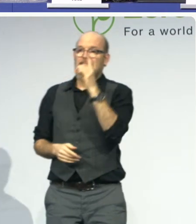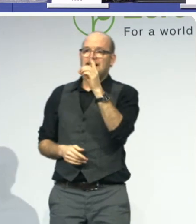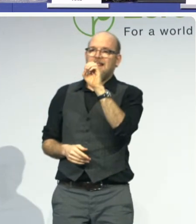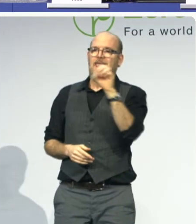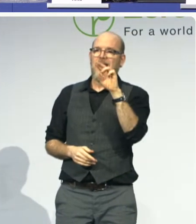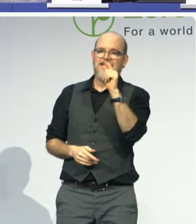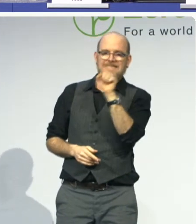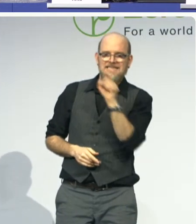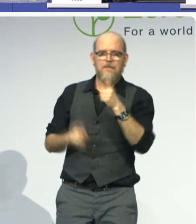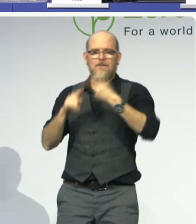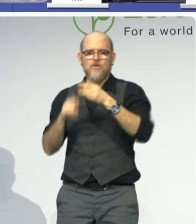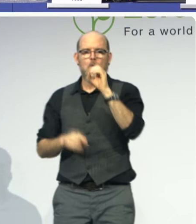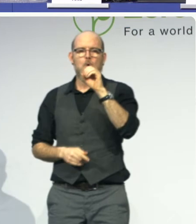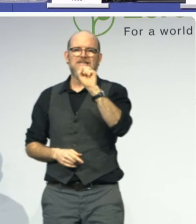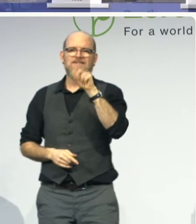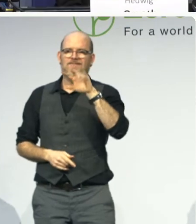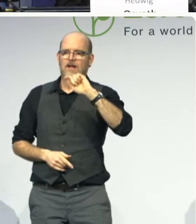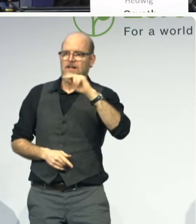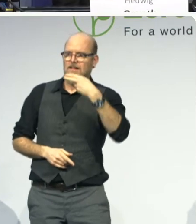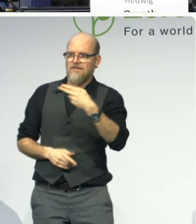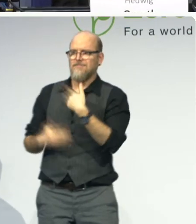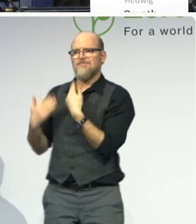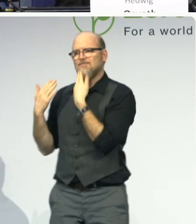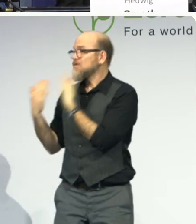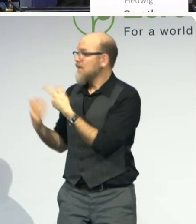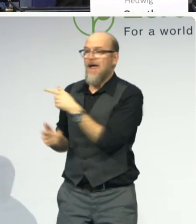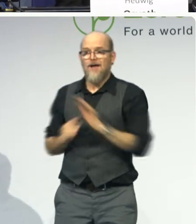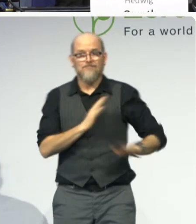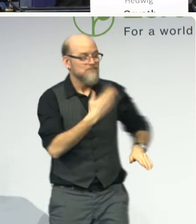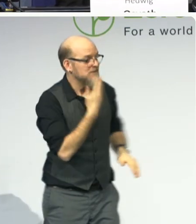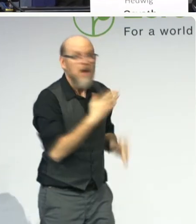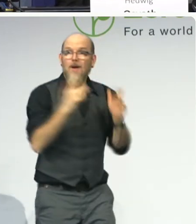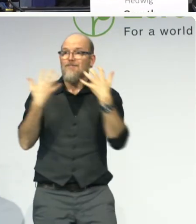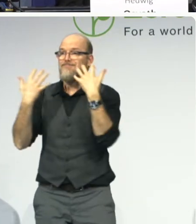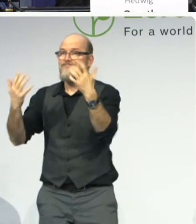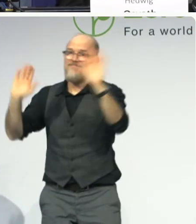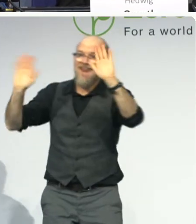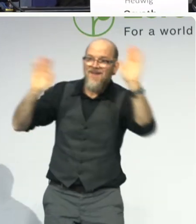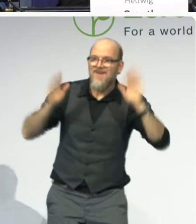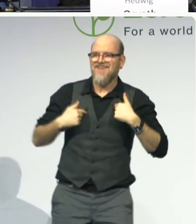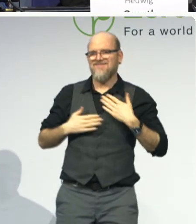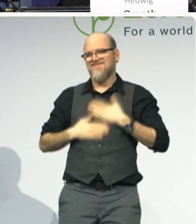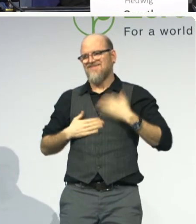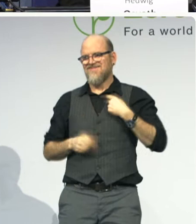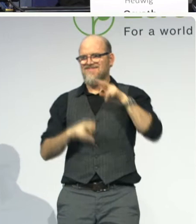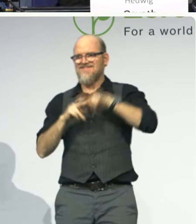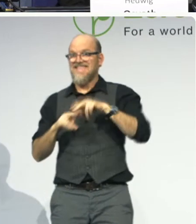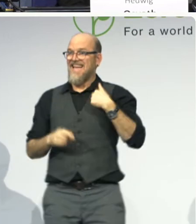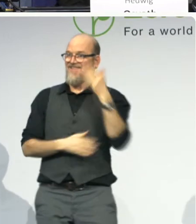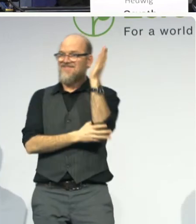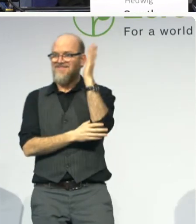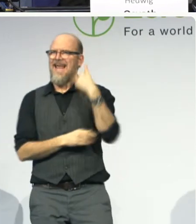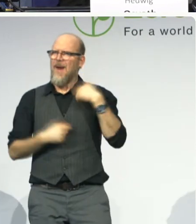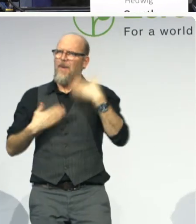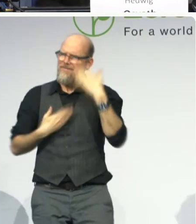attending our session and for the co-panelists. I'm really excited to be here. It's really an honor to present. And I'd